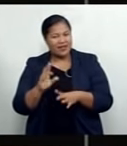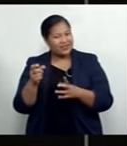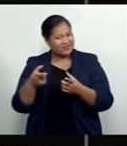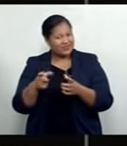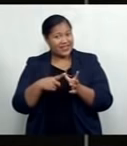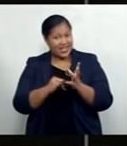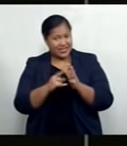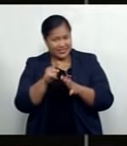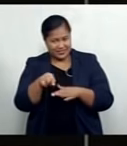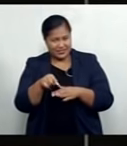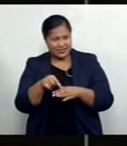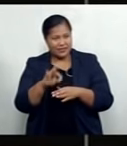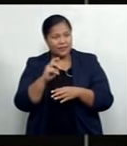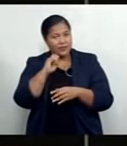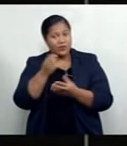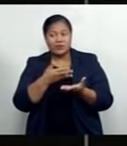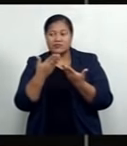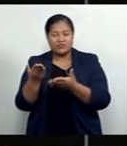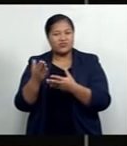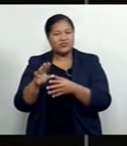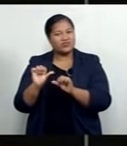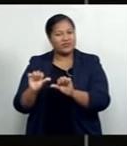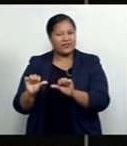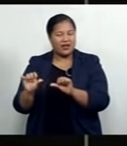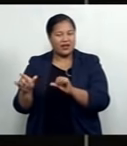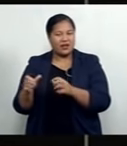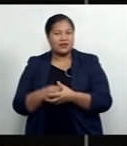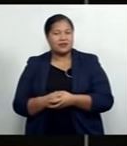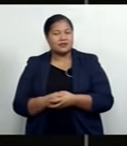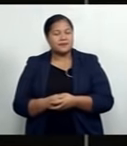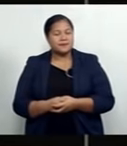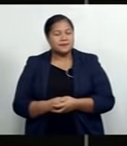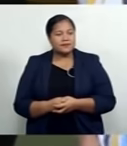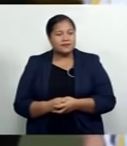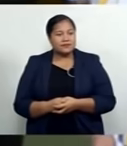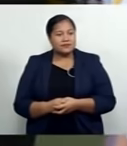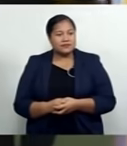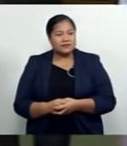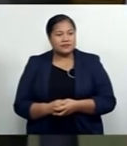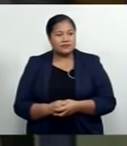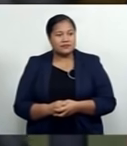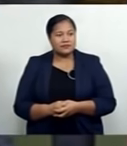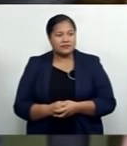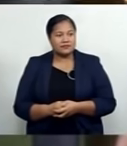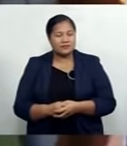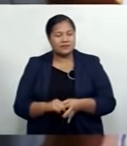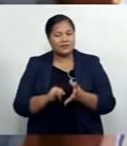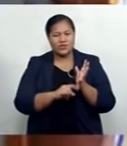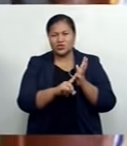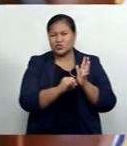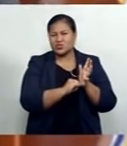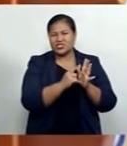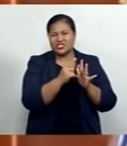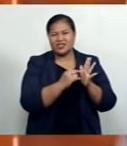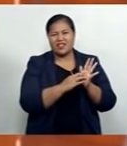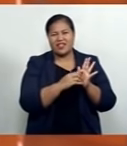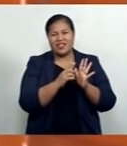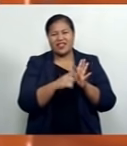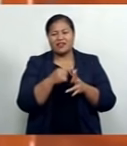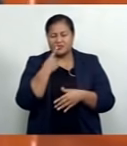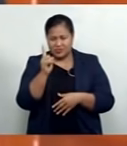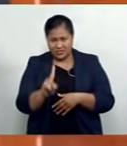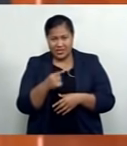and costs be awarded to the defendant. Eleanor Turangaivu has more. Sushil Sharma today told the Court of